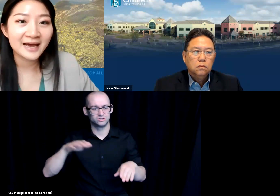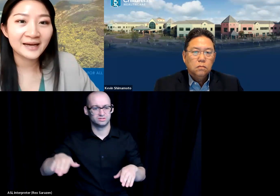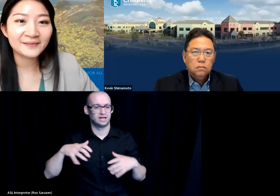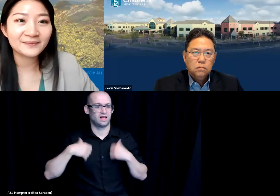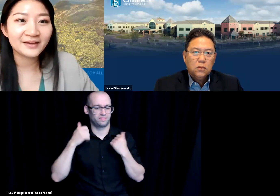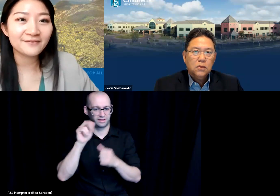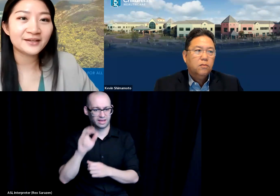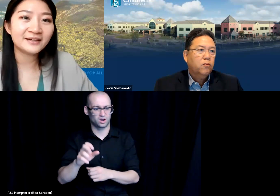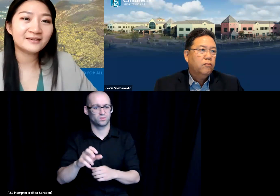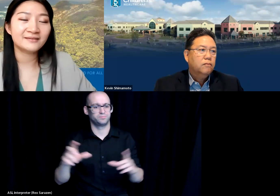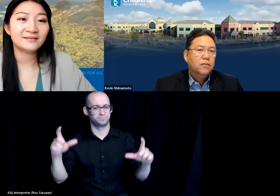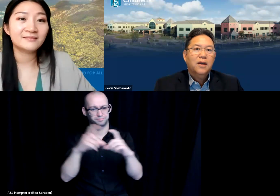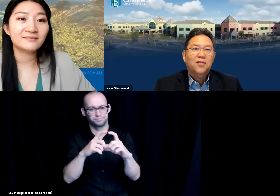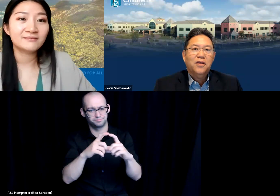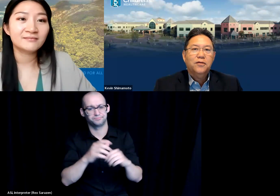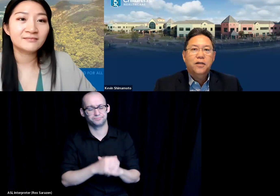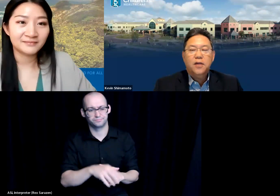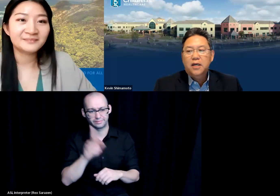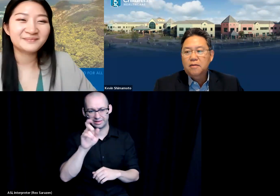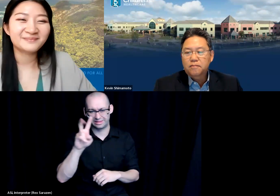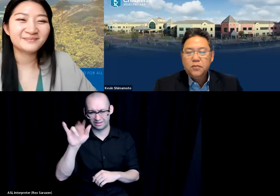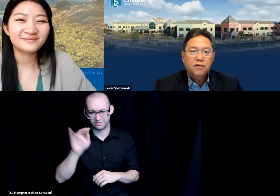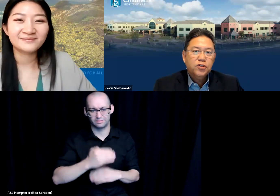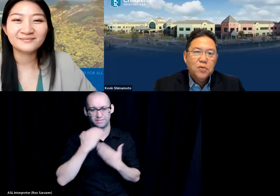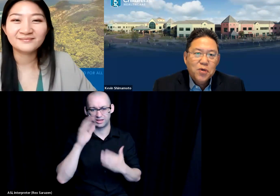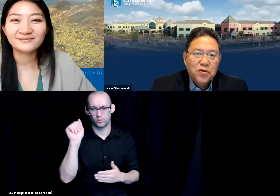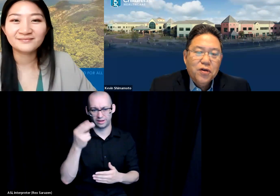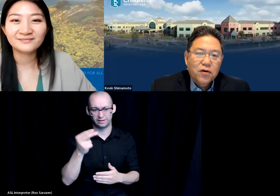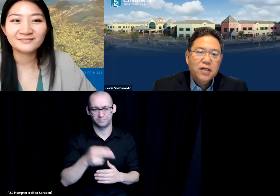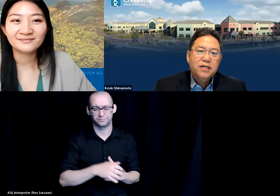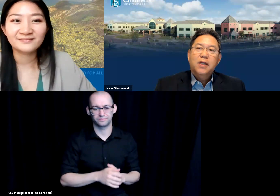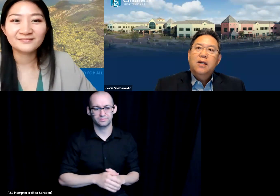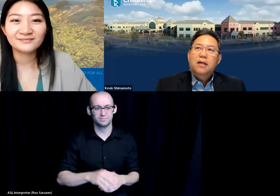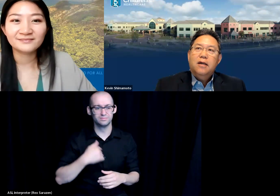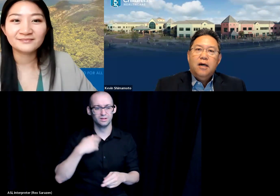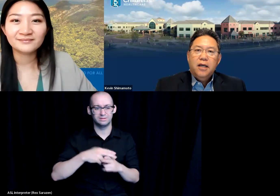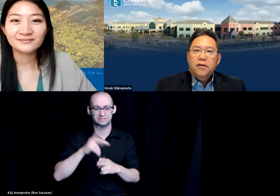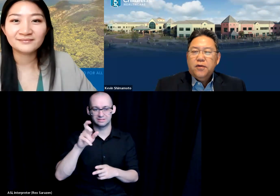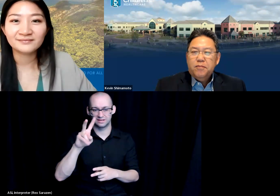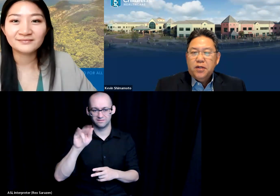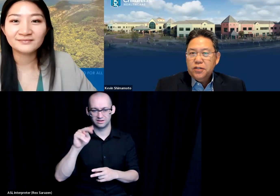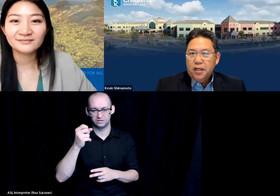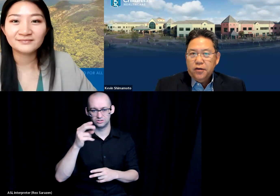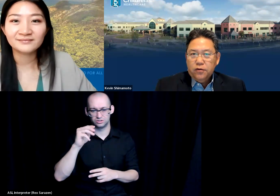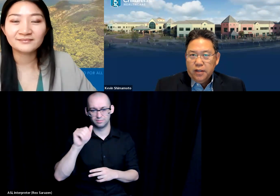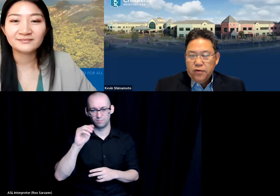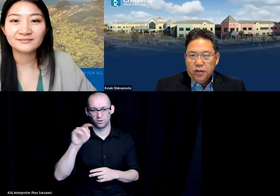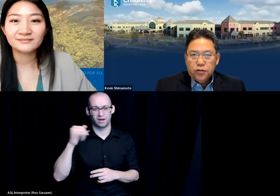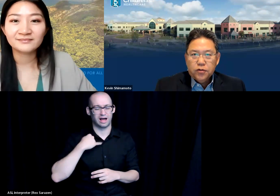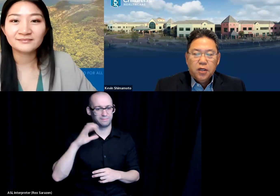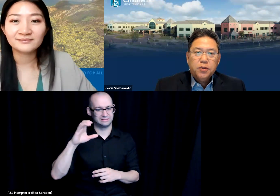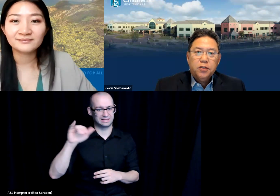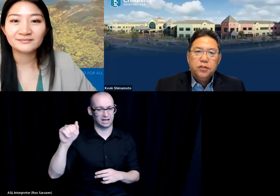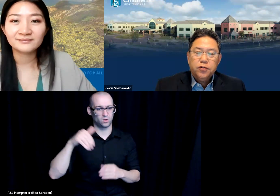spotlight. Kevin. Oh, thank you, Anne. Kevin Shimamoto here. I have been the CIO at